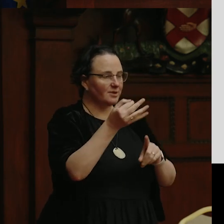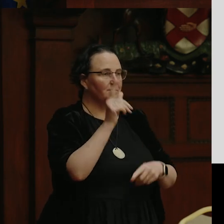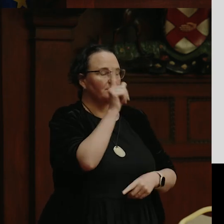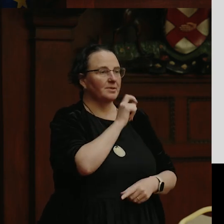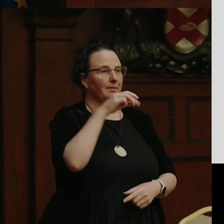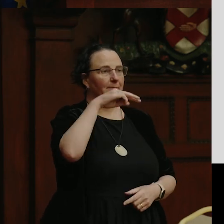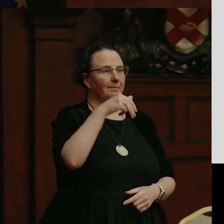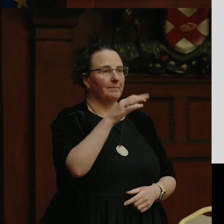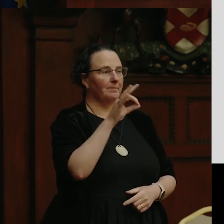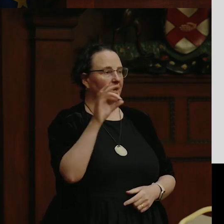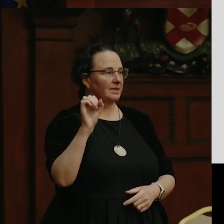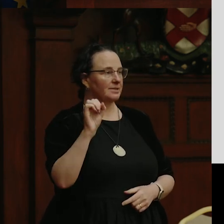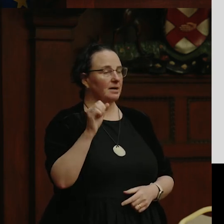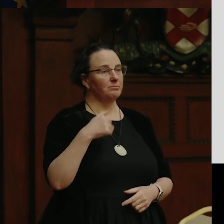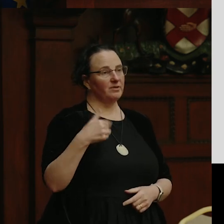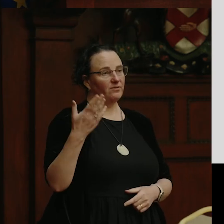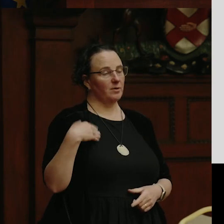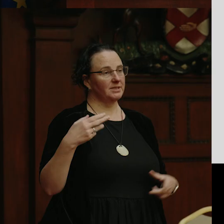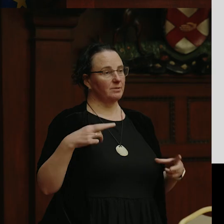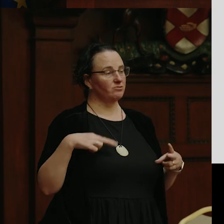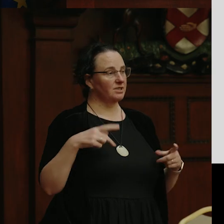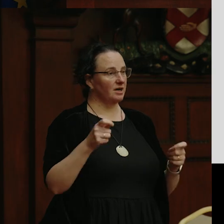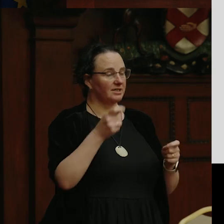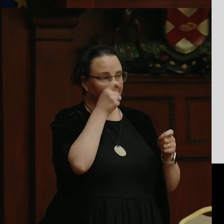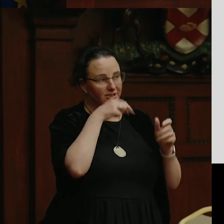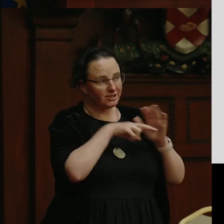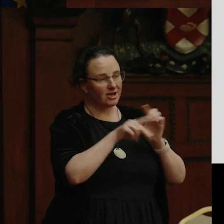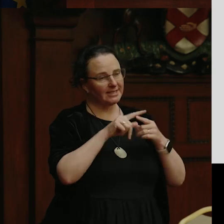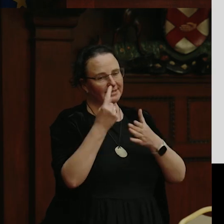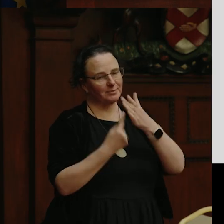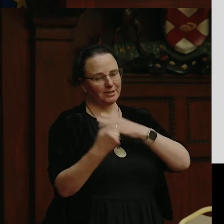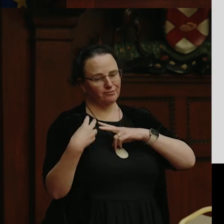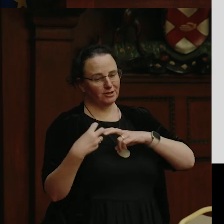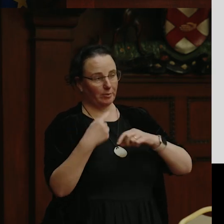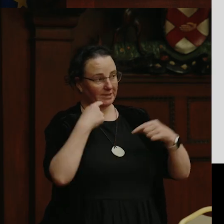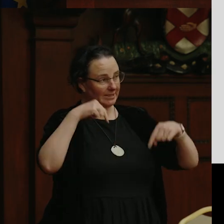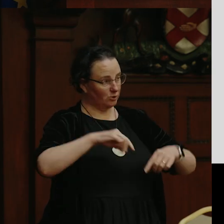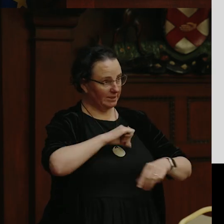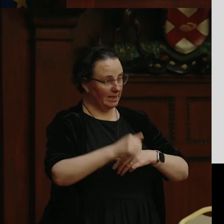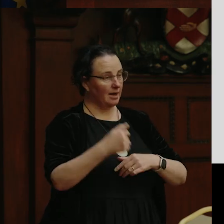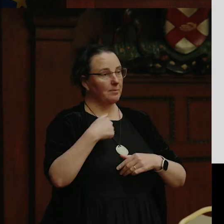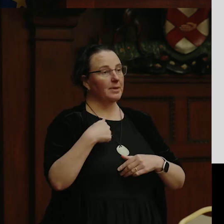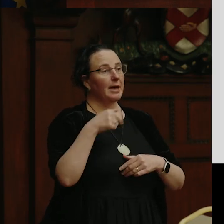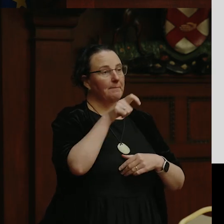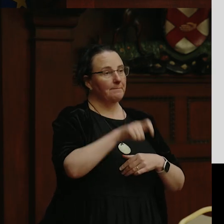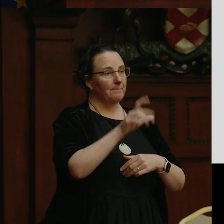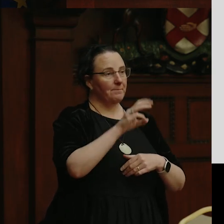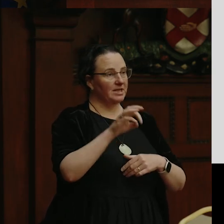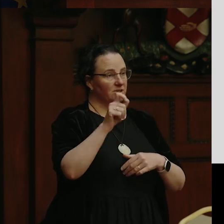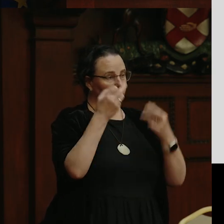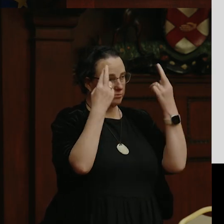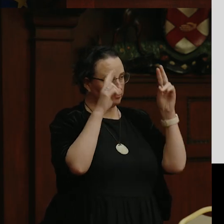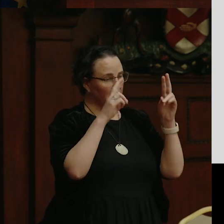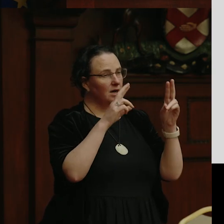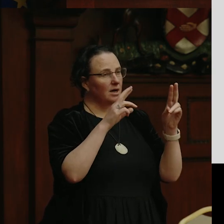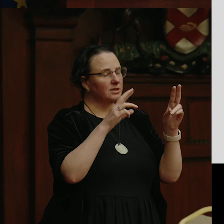is Mags. I'm a retired teacher and an independent researcher, but I'm here today as patient representative, and just want to press